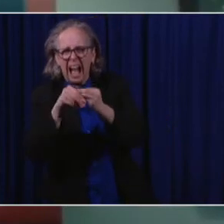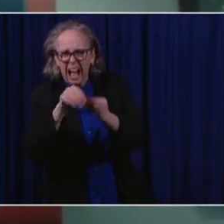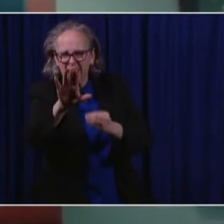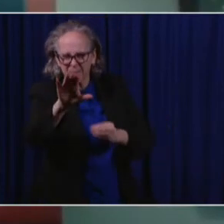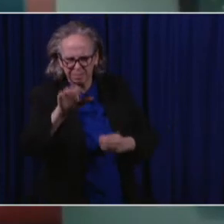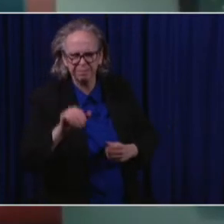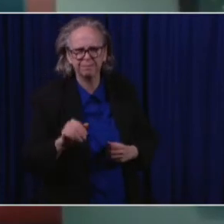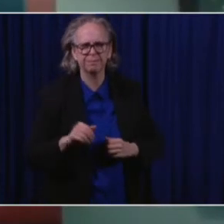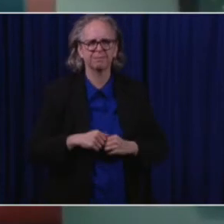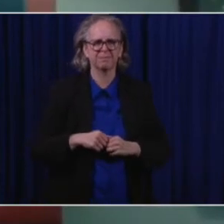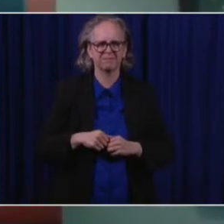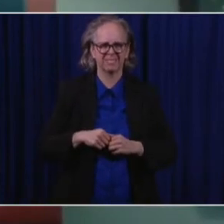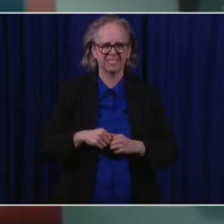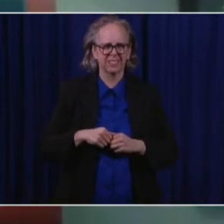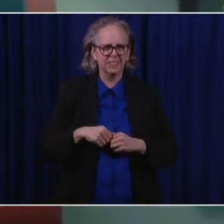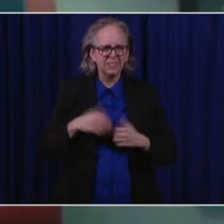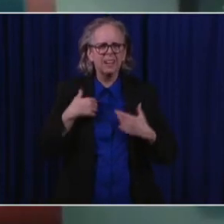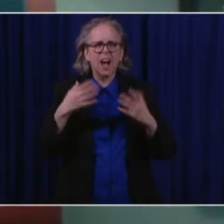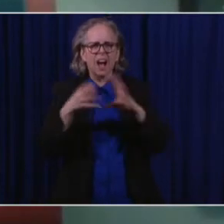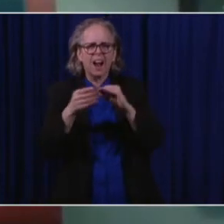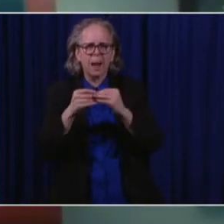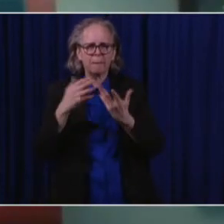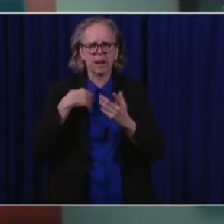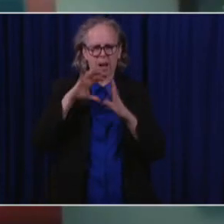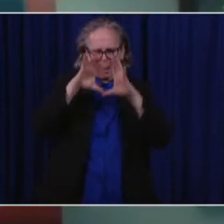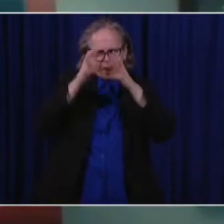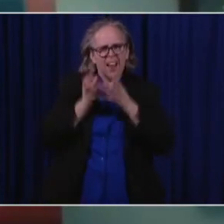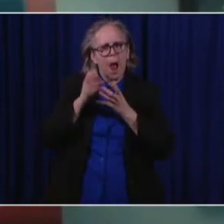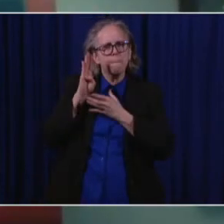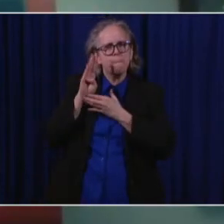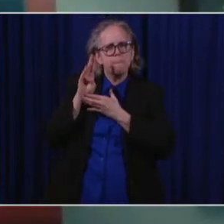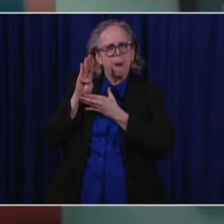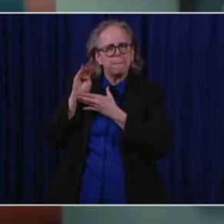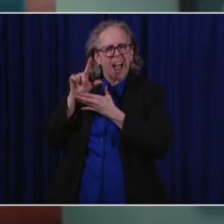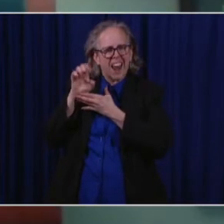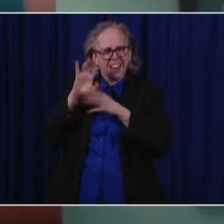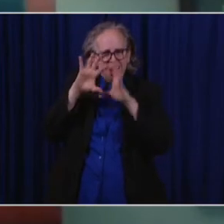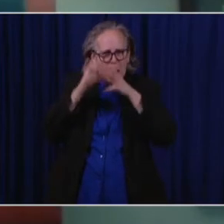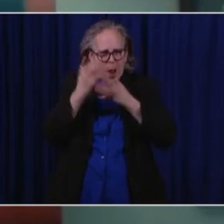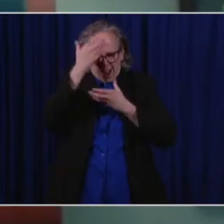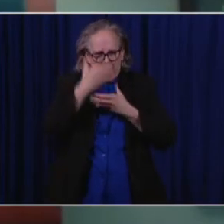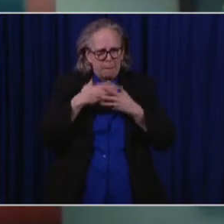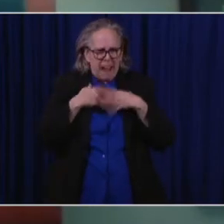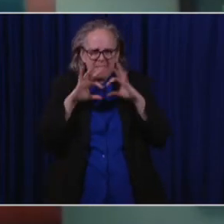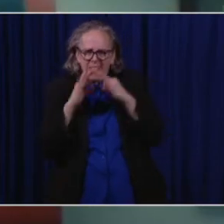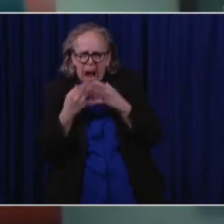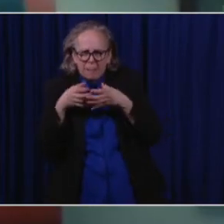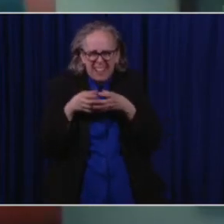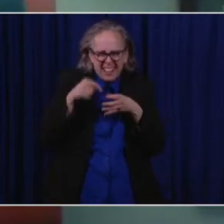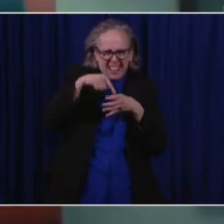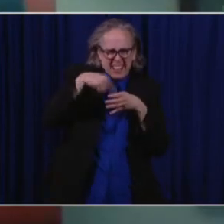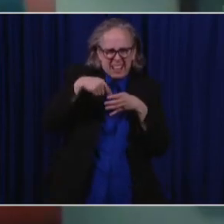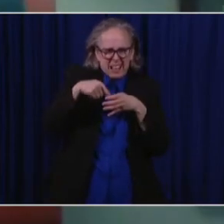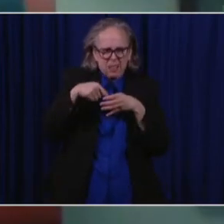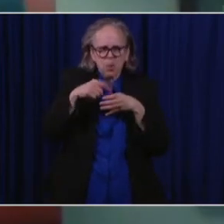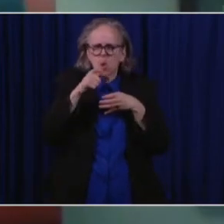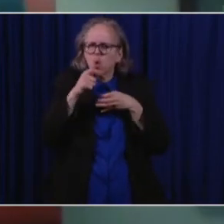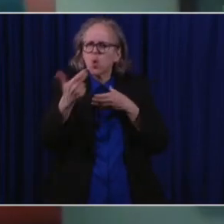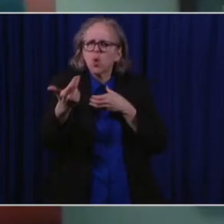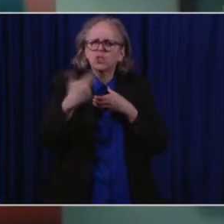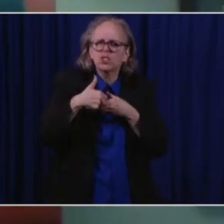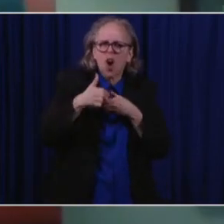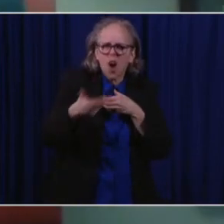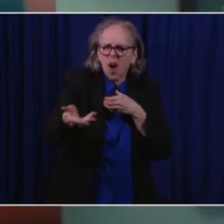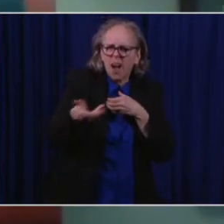our bubbles, the people that we interact with. And then we also certainly get a false sense of security when we're in our own homes or someone